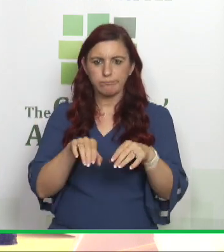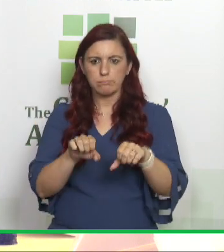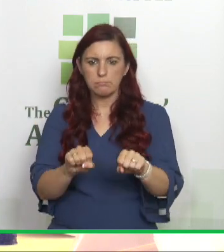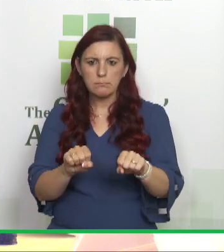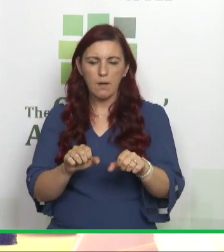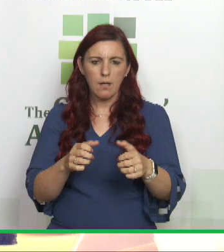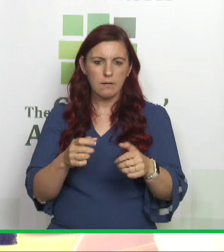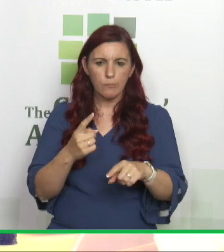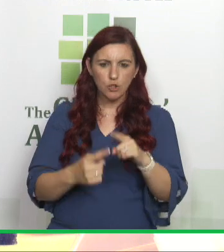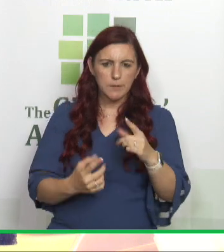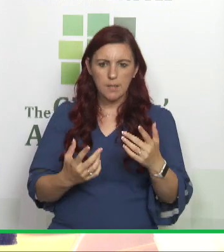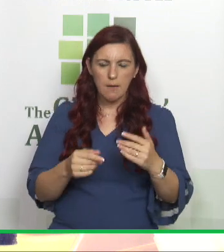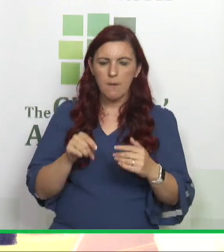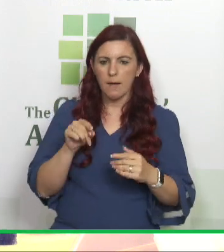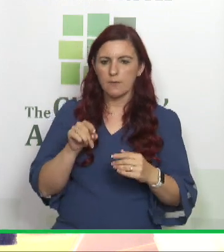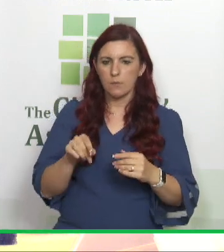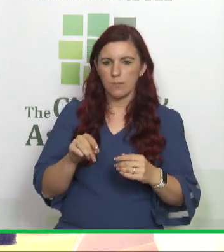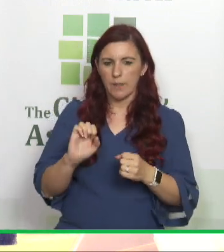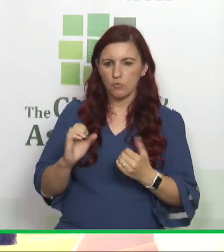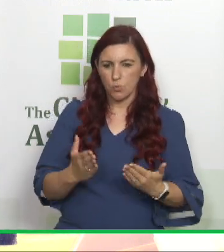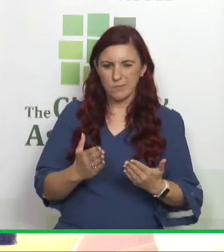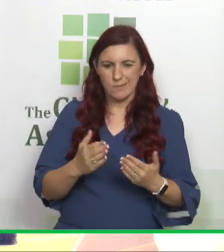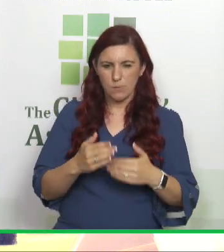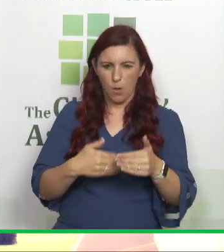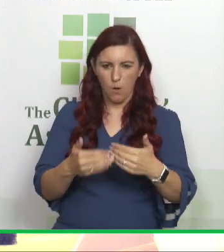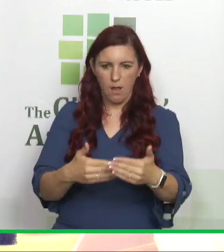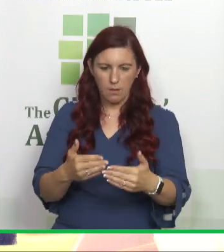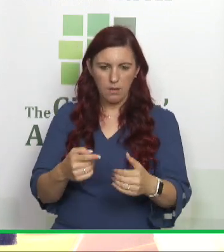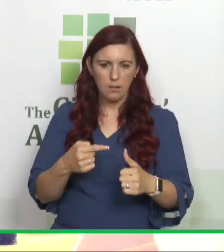I'll introduce our panellists as we go through individually. So first up,